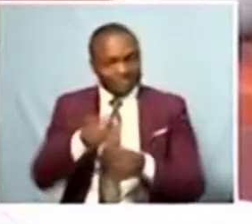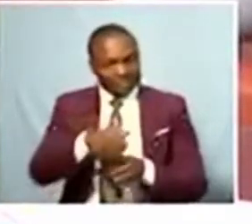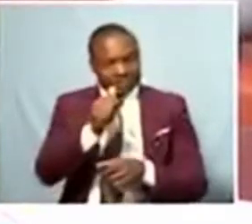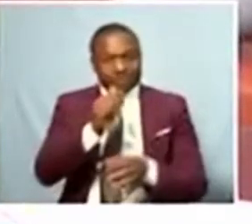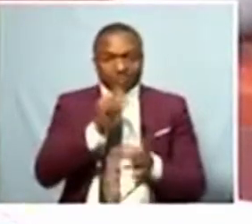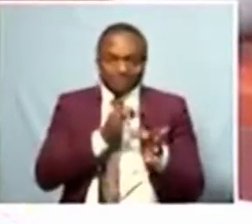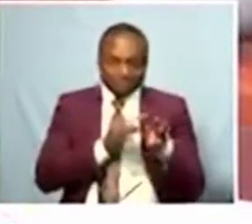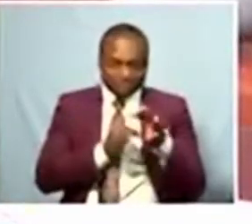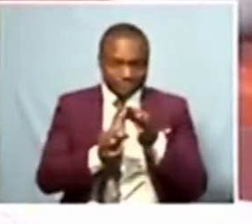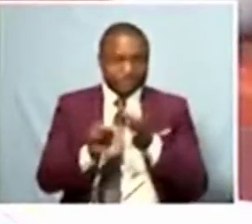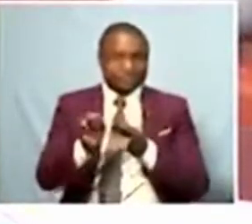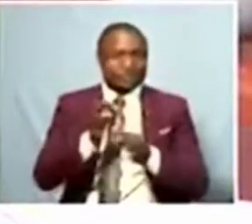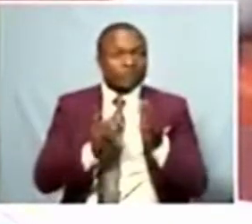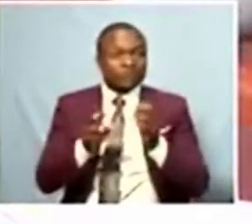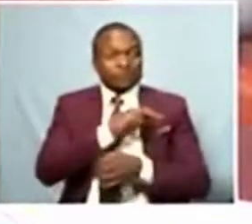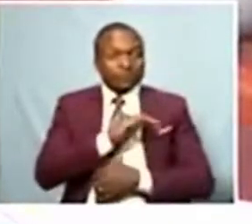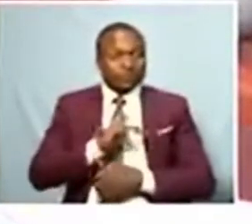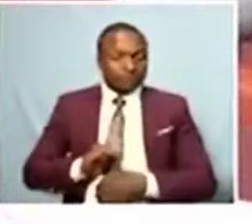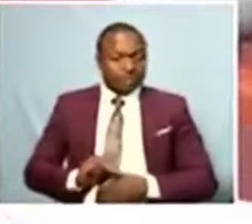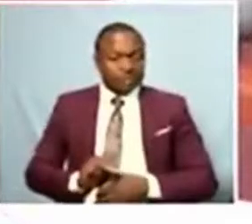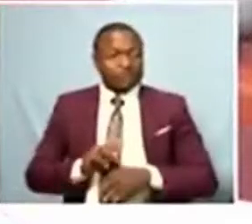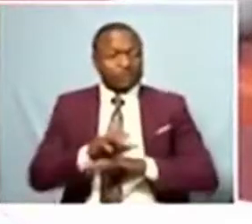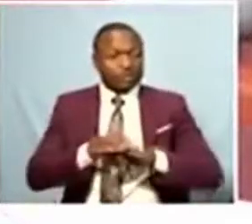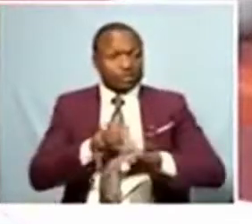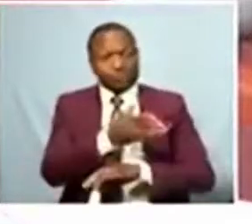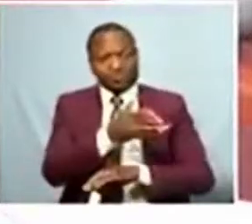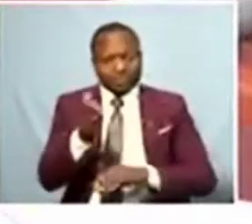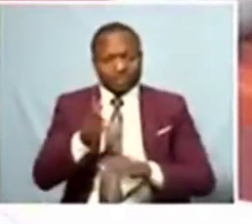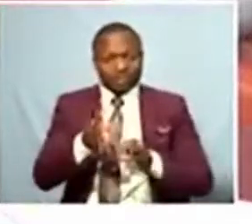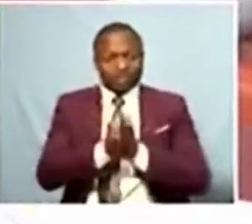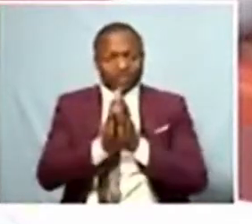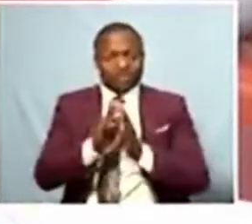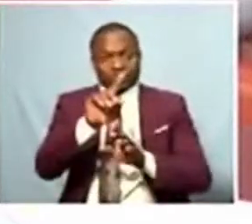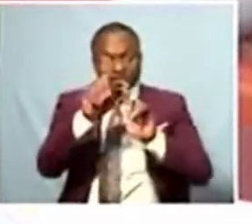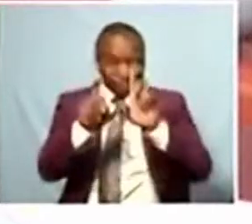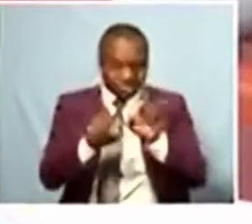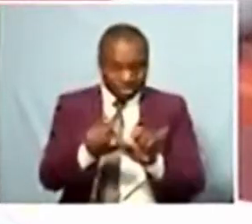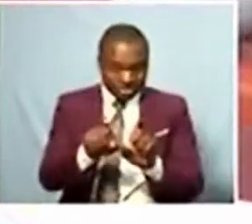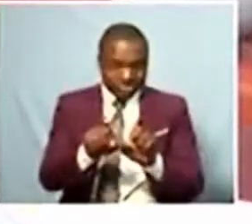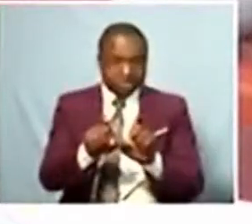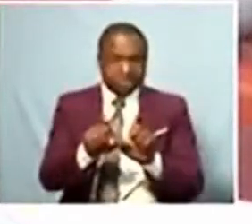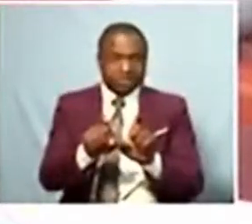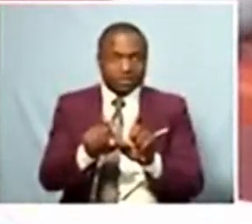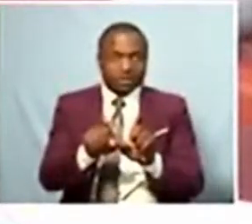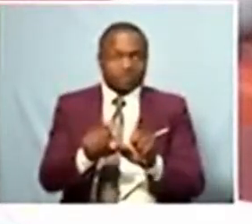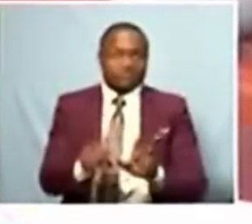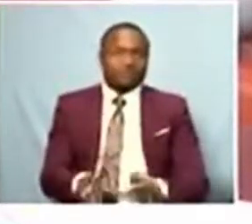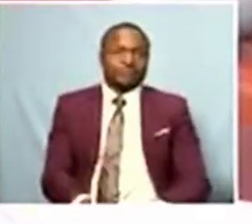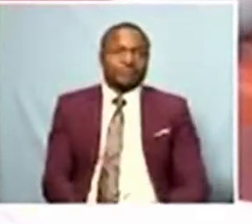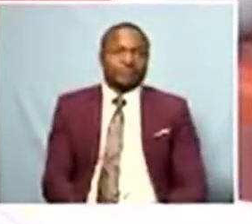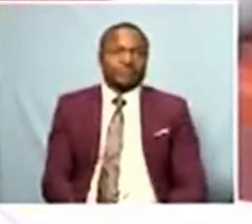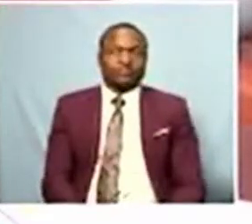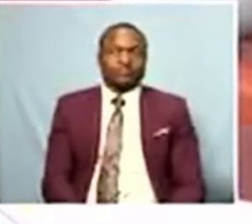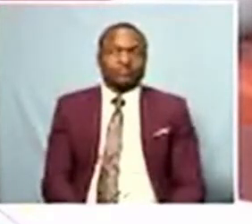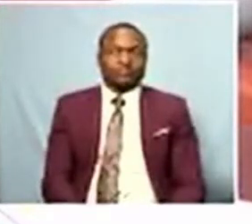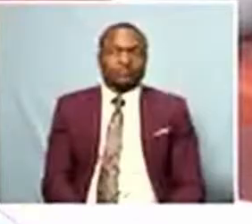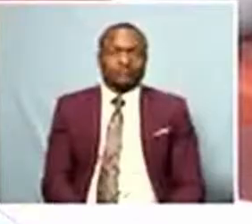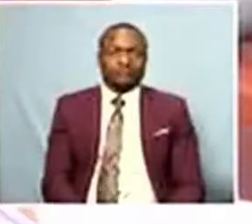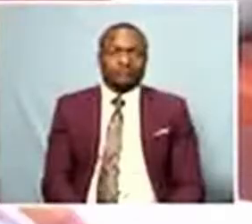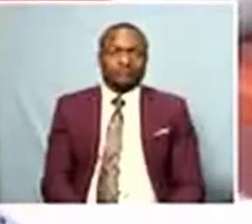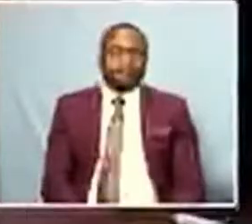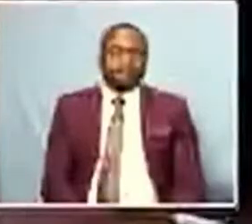self-explanatory. Members, I now call upon you to ask any questions or points of clarification. Thank